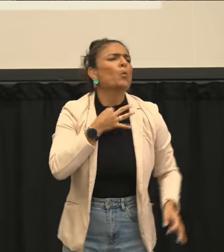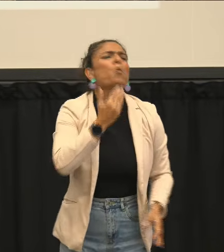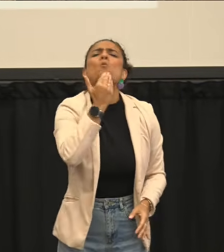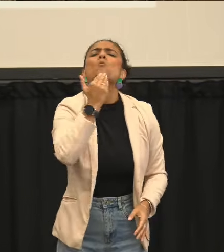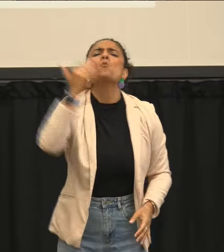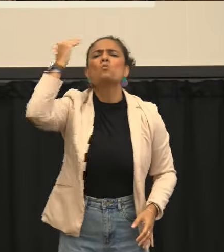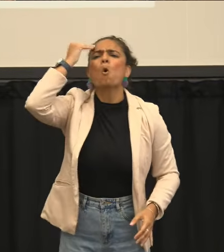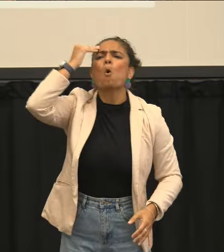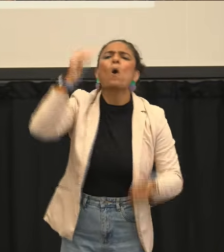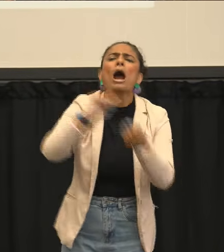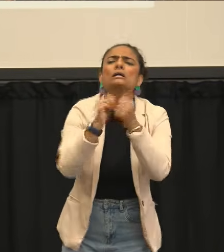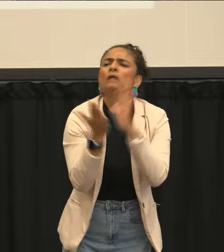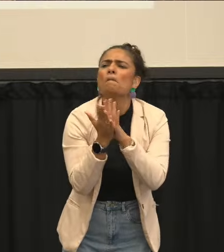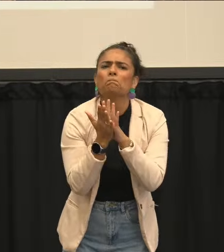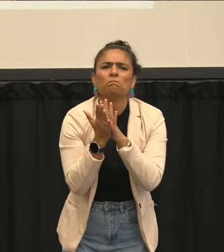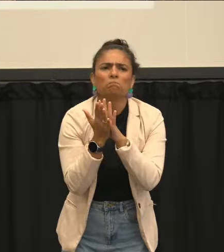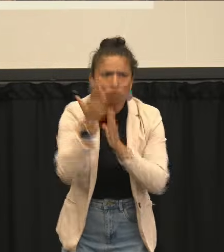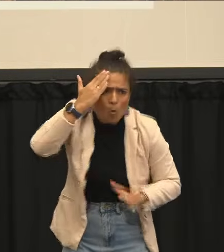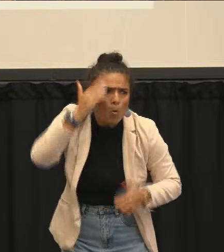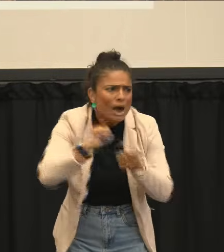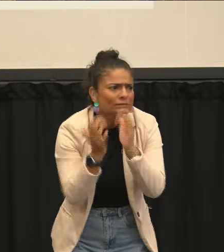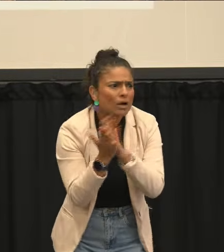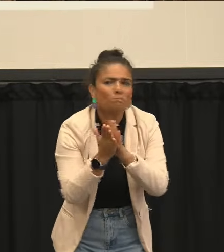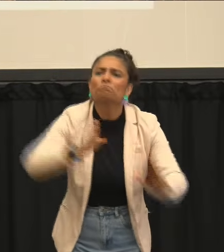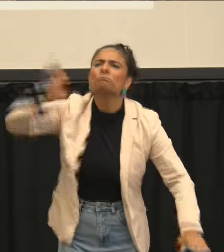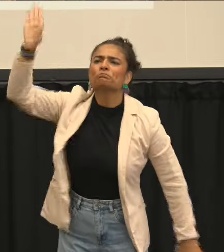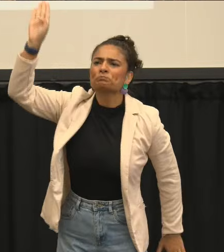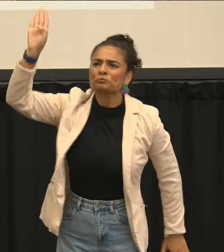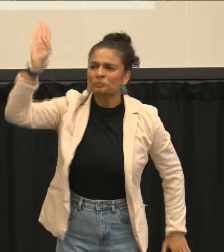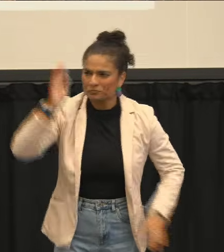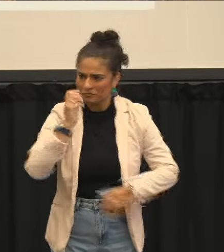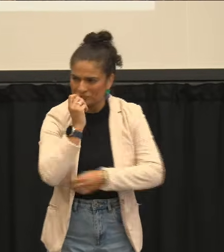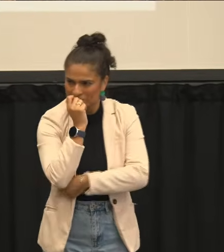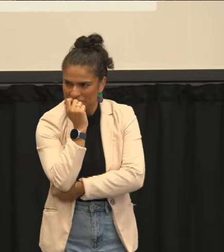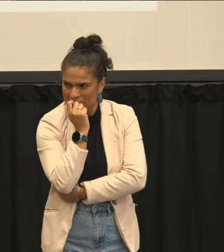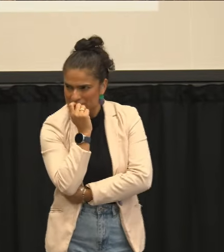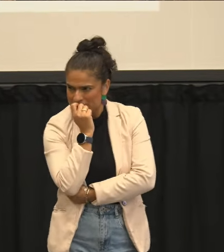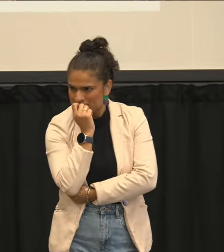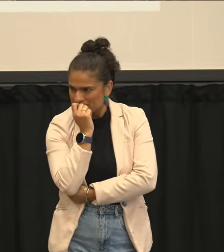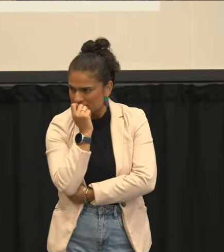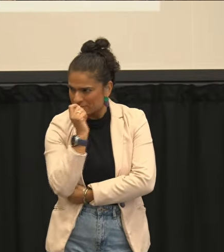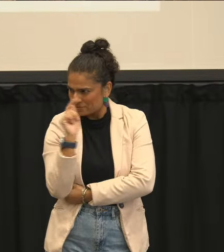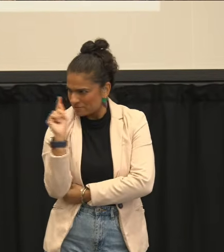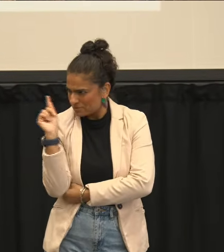So before I just go into who knows about HandLab? Anybody here? Put your hand up.